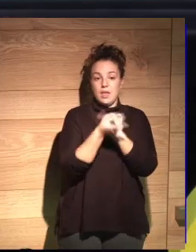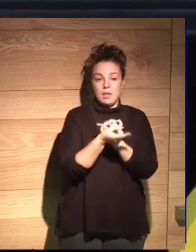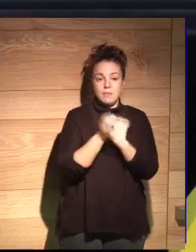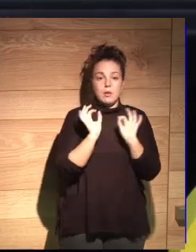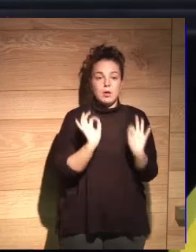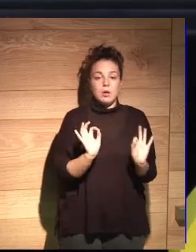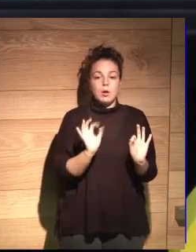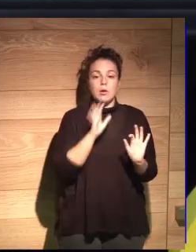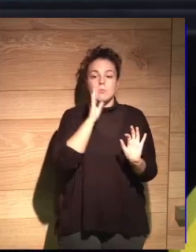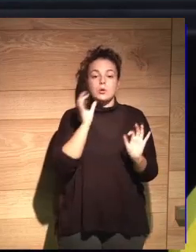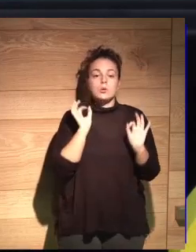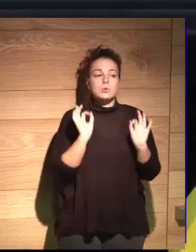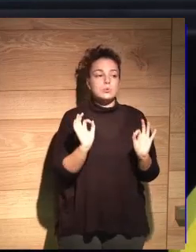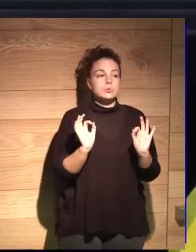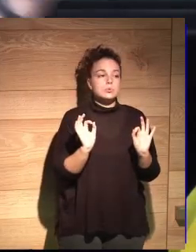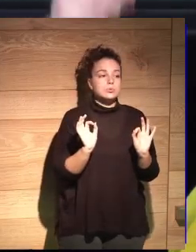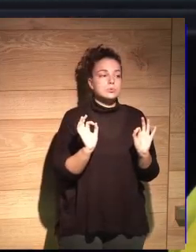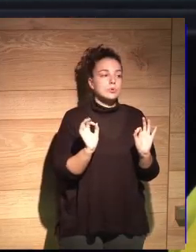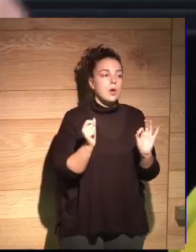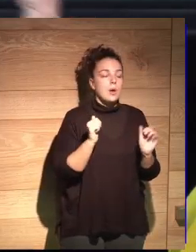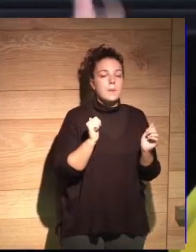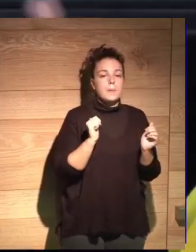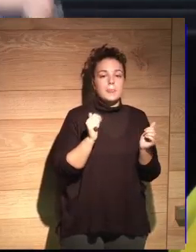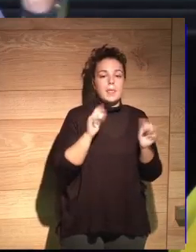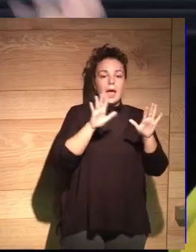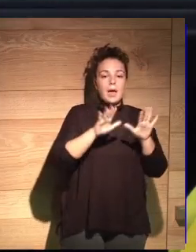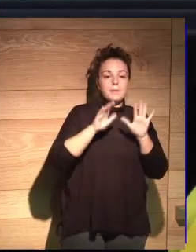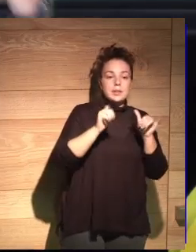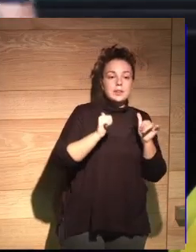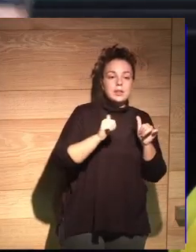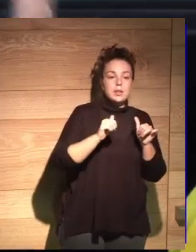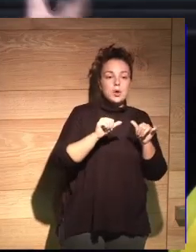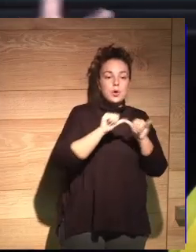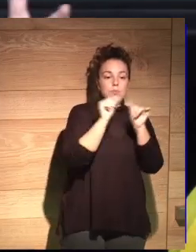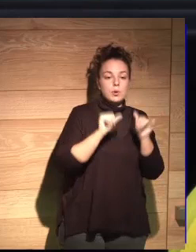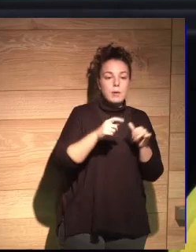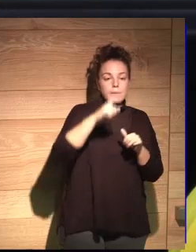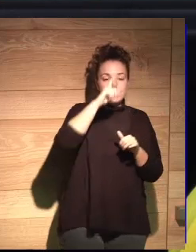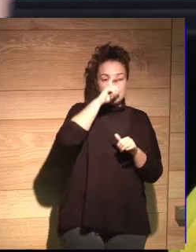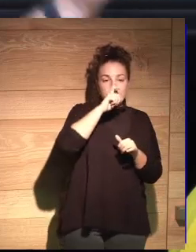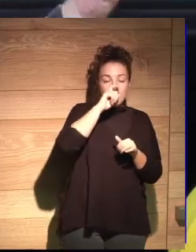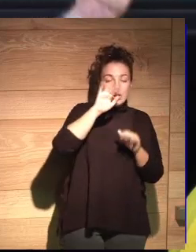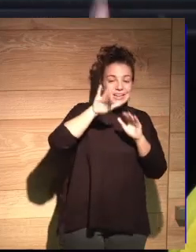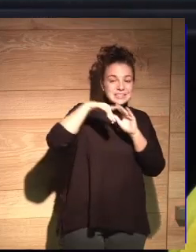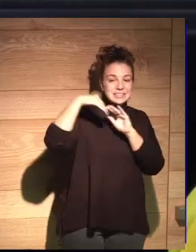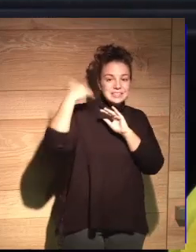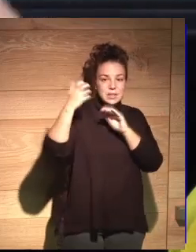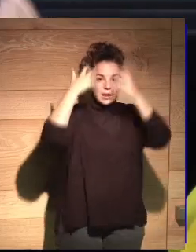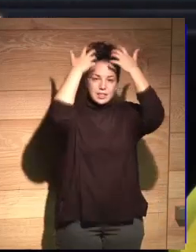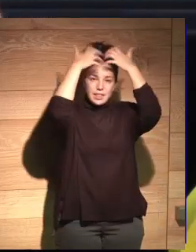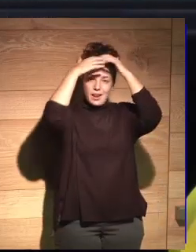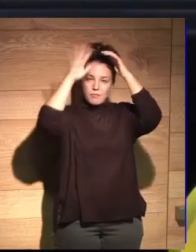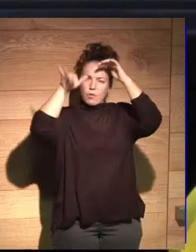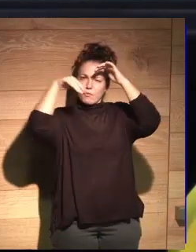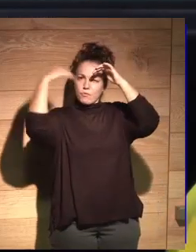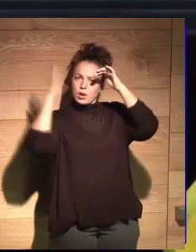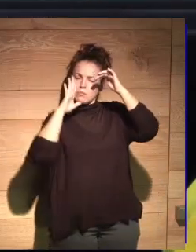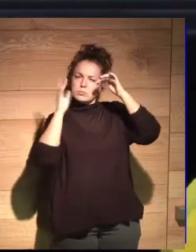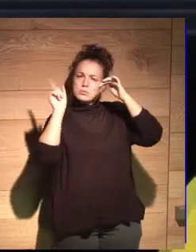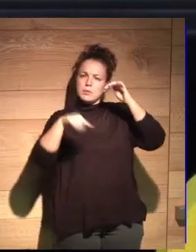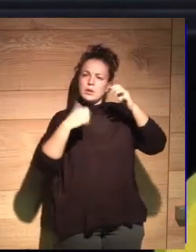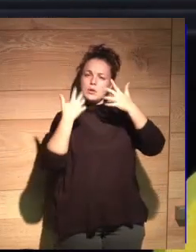lives since Sumerians learned and created external memory systems outside